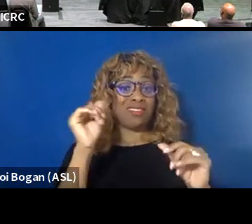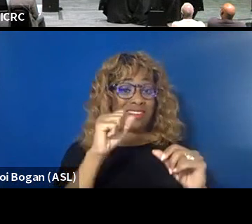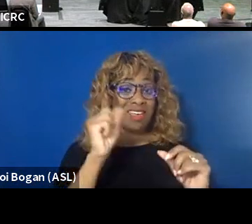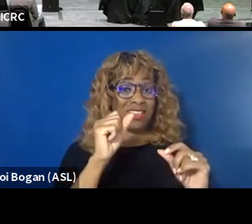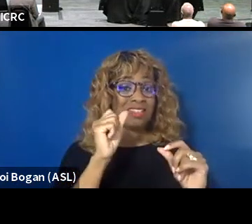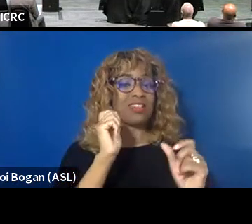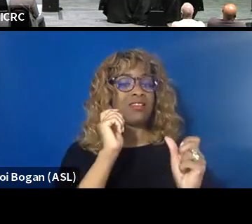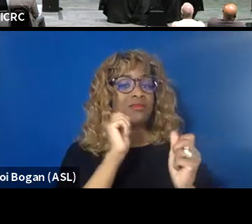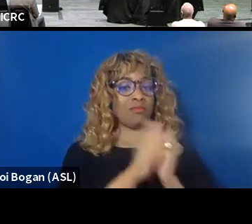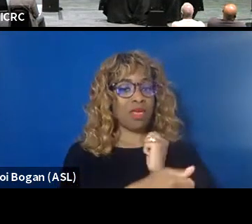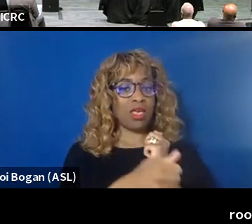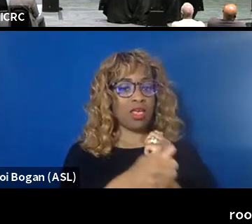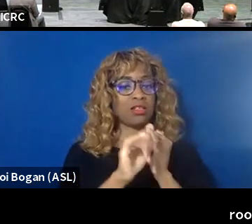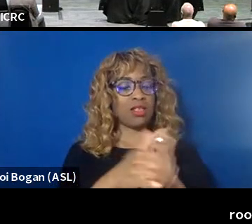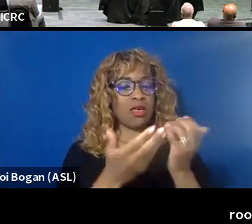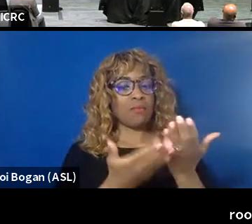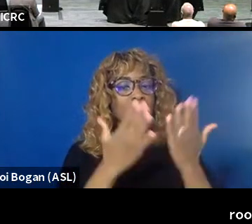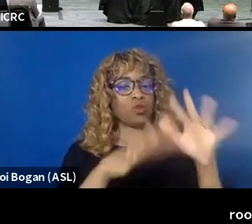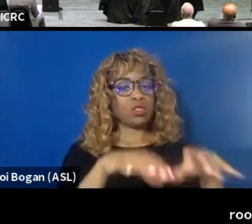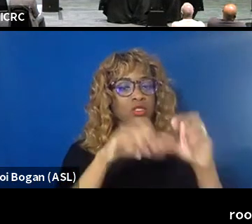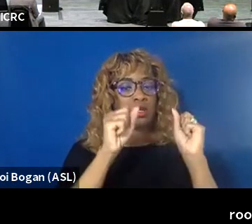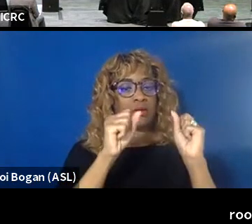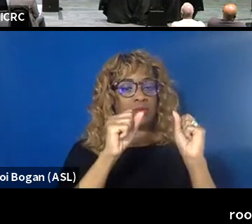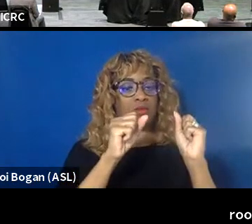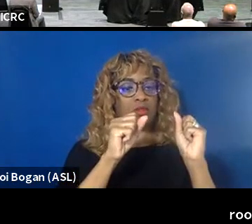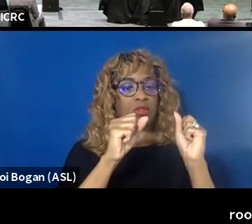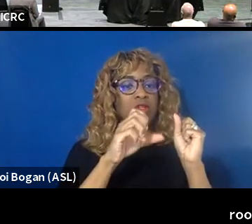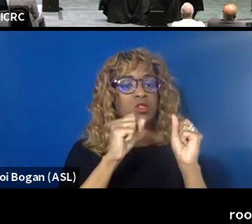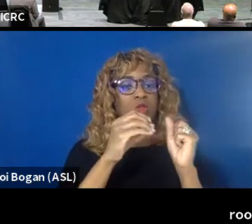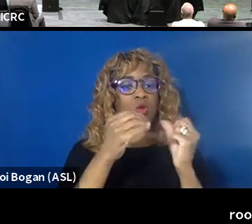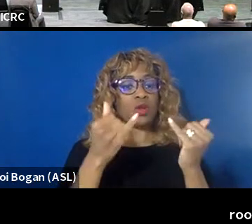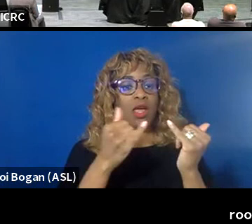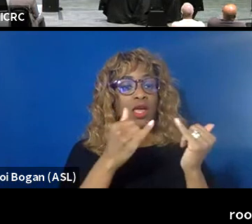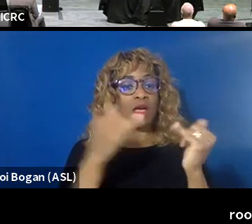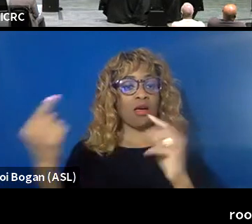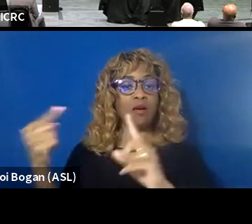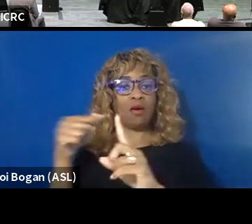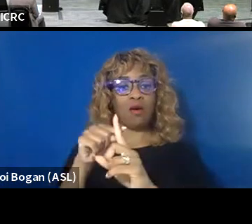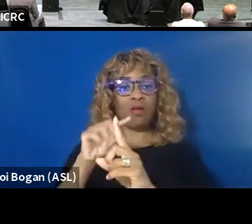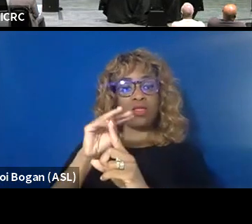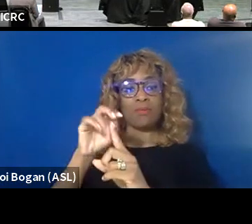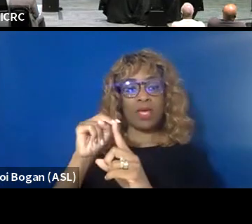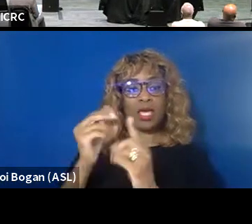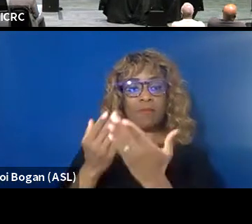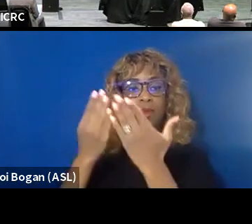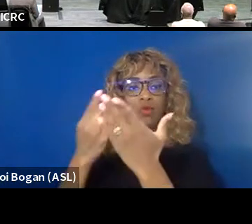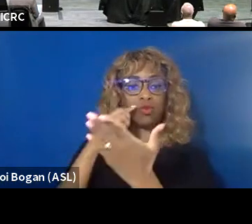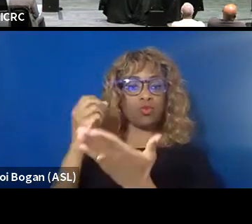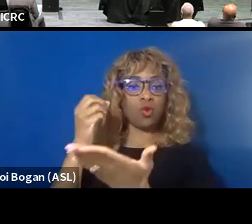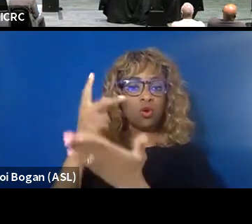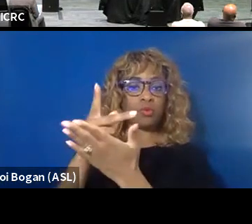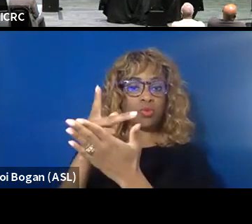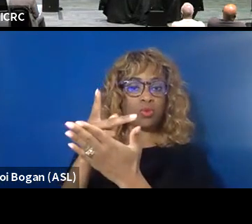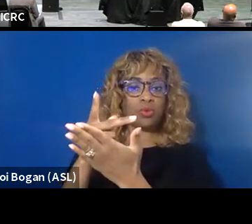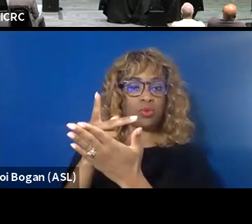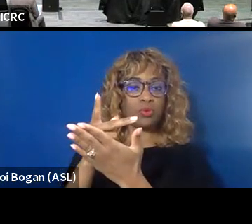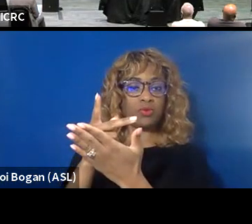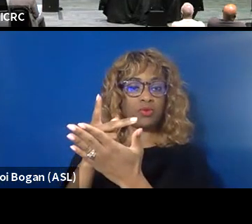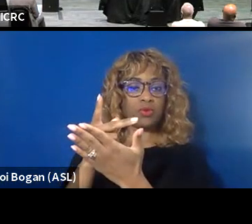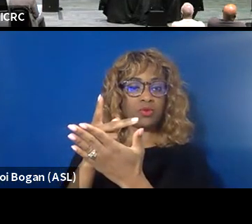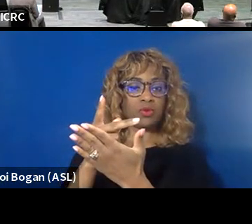adopted. The amended motion is adopted. And so now we'll return to the main motion to approve